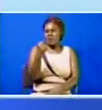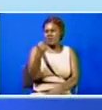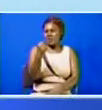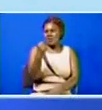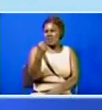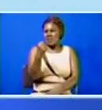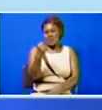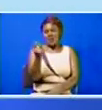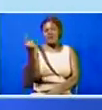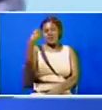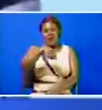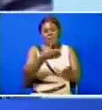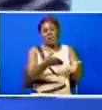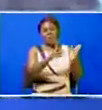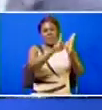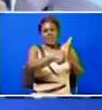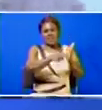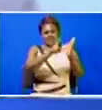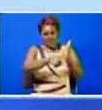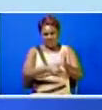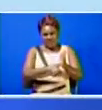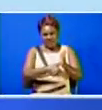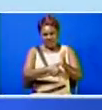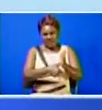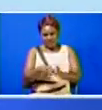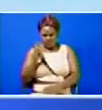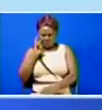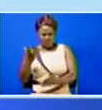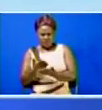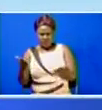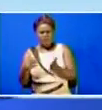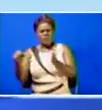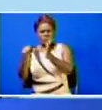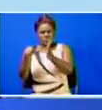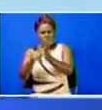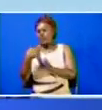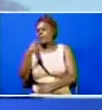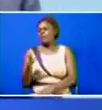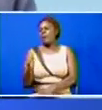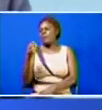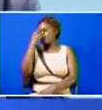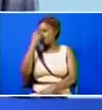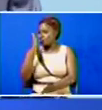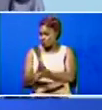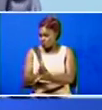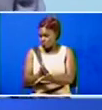Atakuwa anapitia hizi machorochoro. Akiona kuna kitu inaenda kona kona mumwambie.